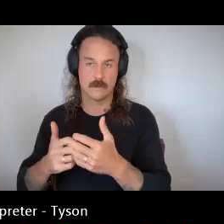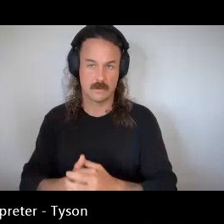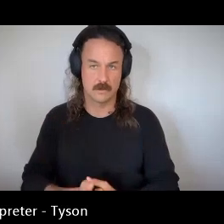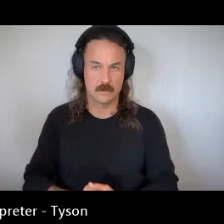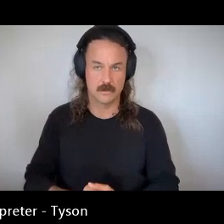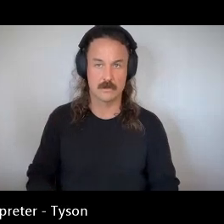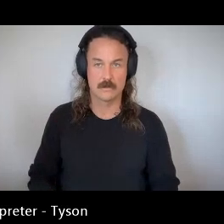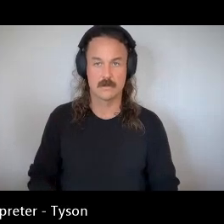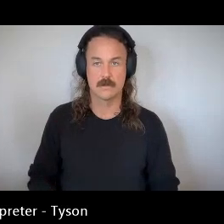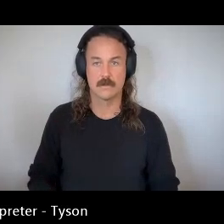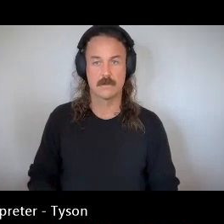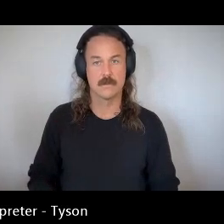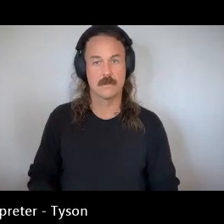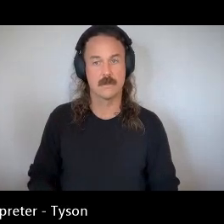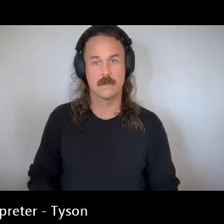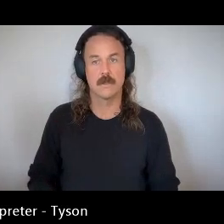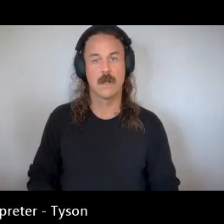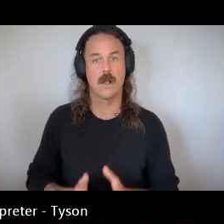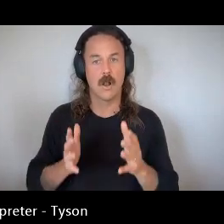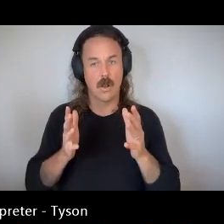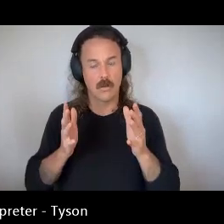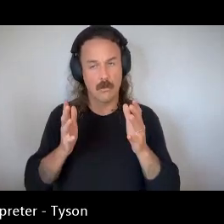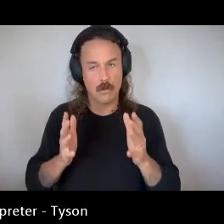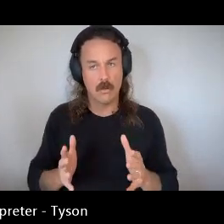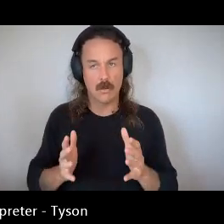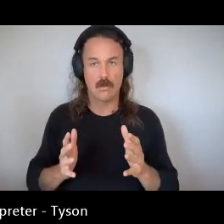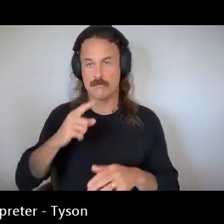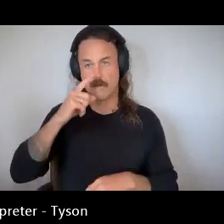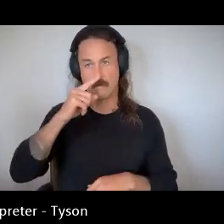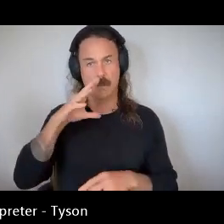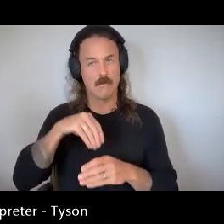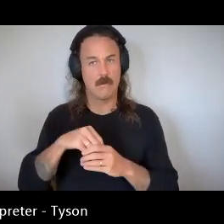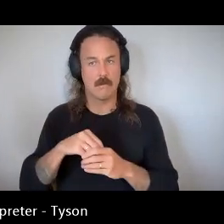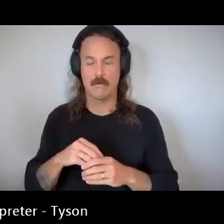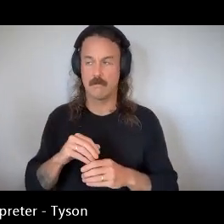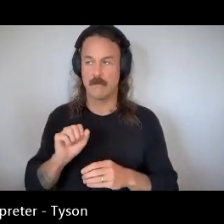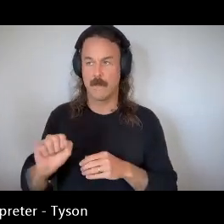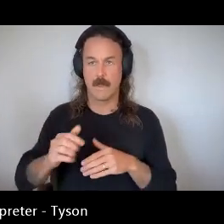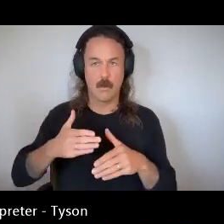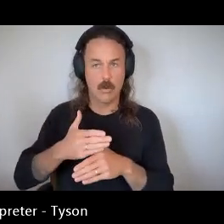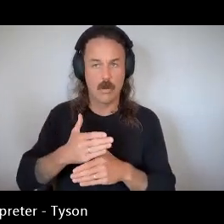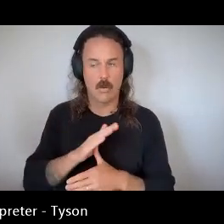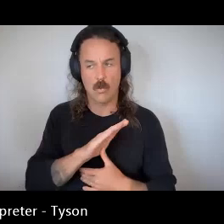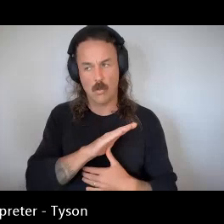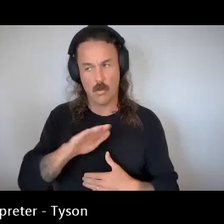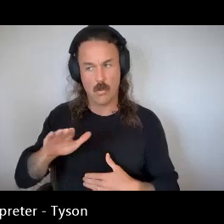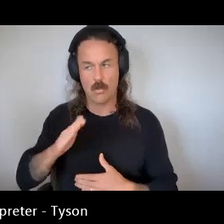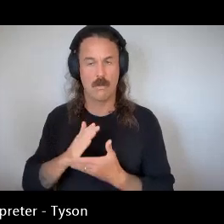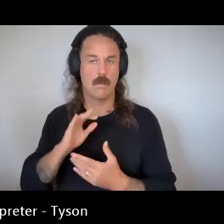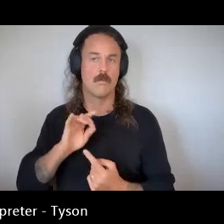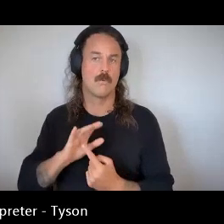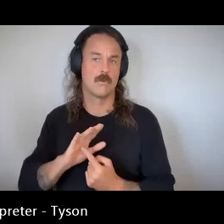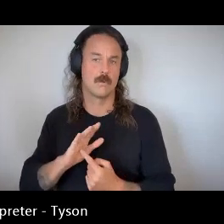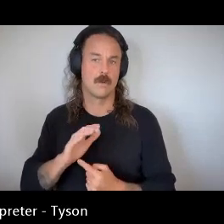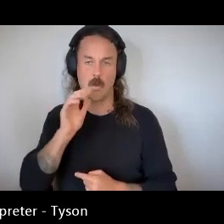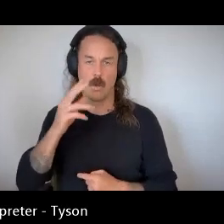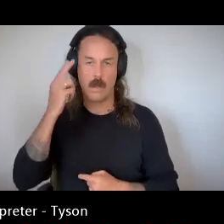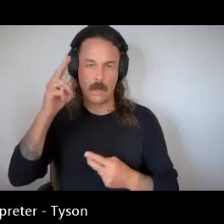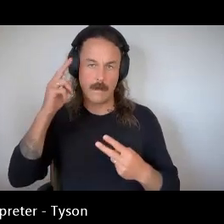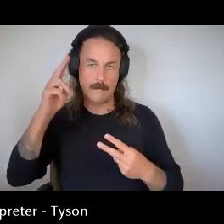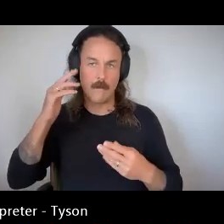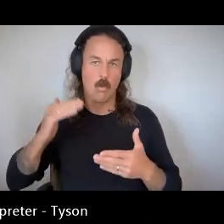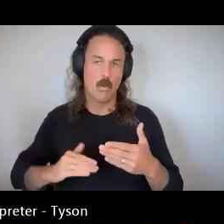really important contributions from a large number of people. I won't go into all of them, but they all played an important role in